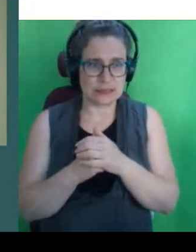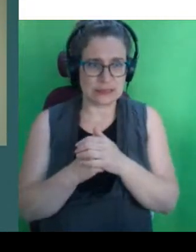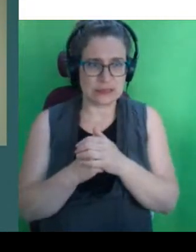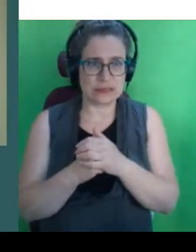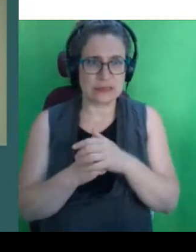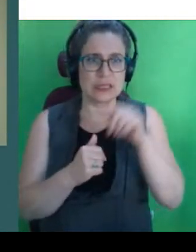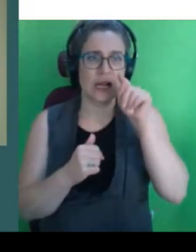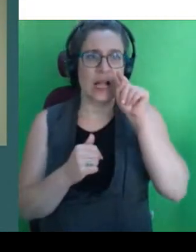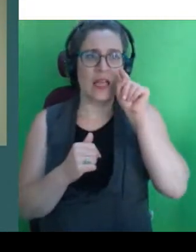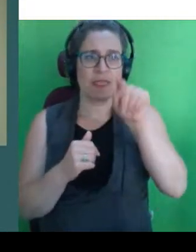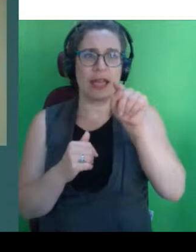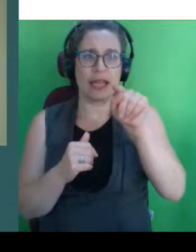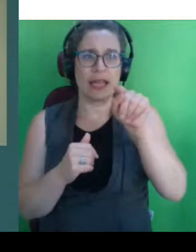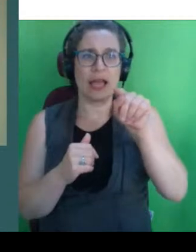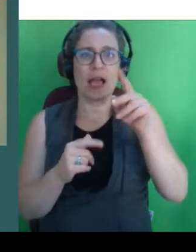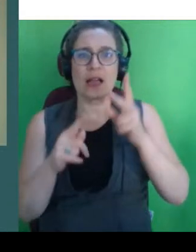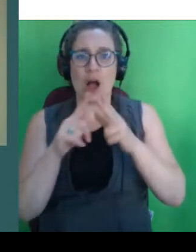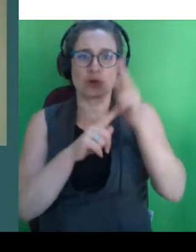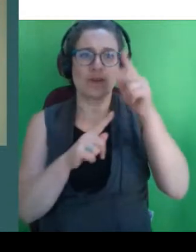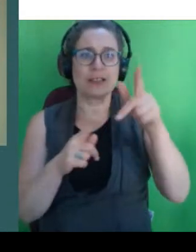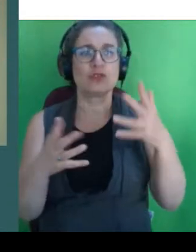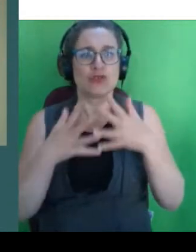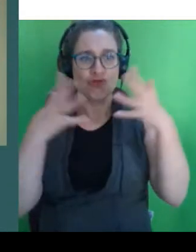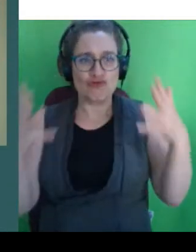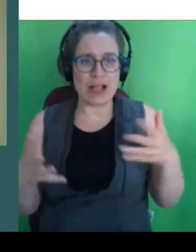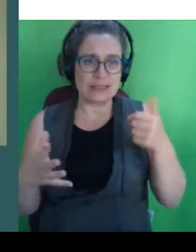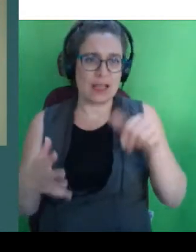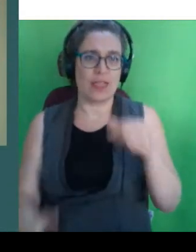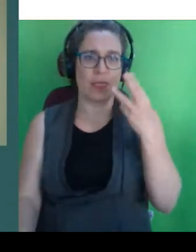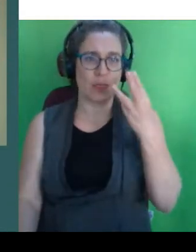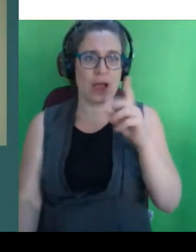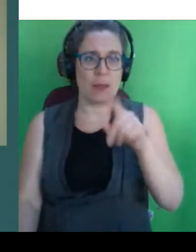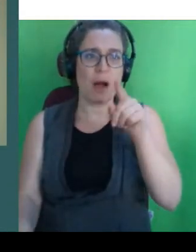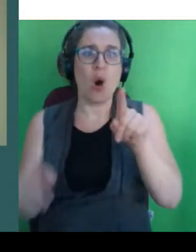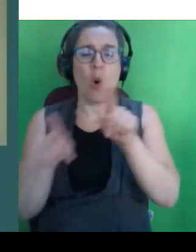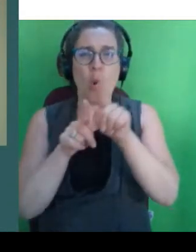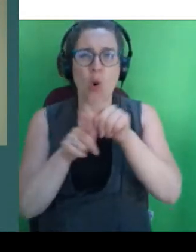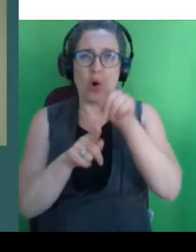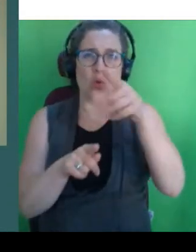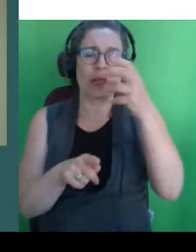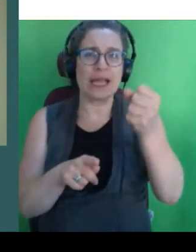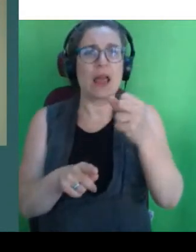3, but you also get false positives.